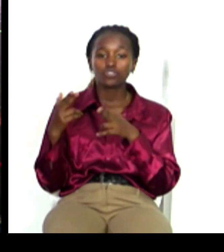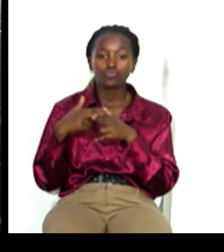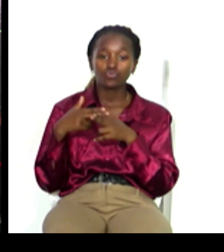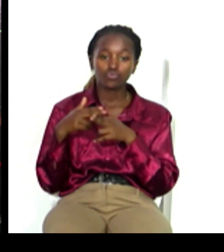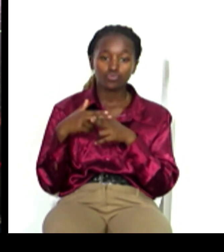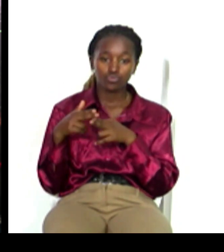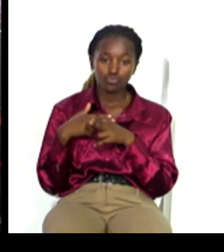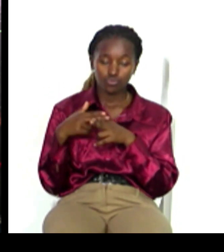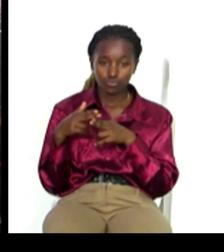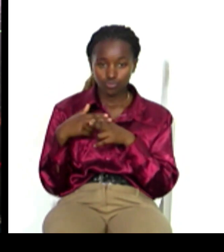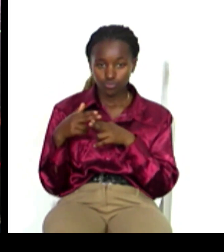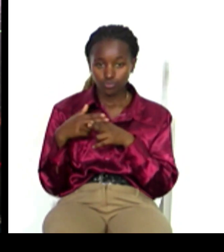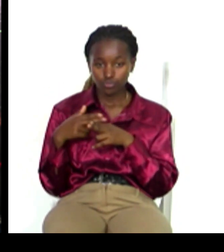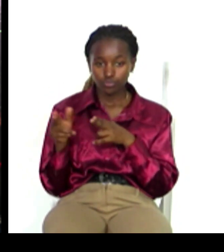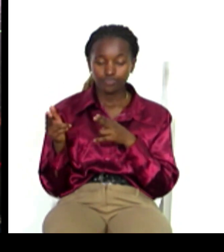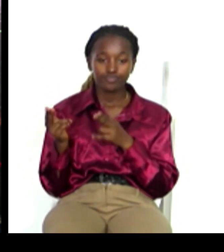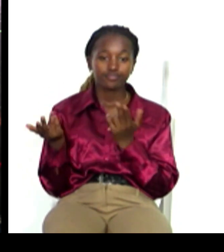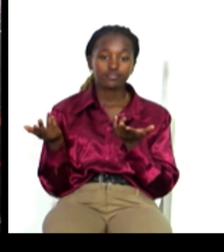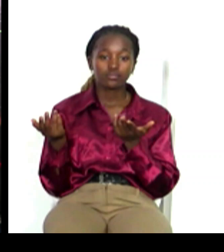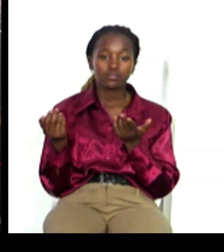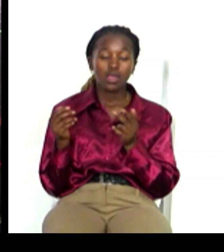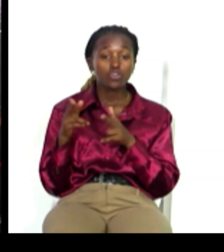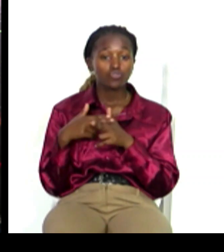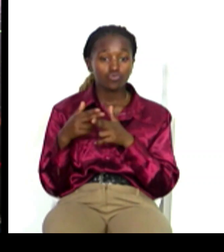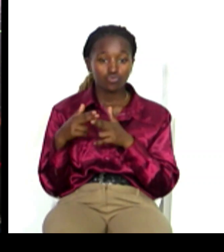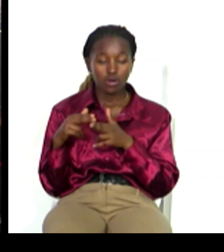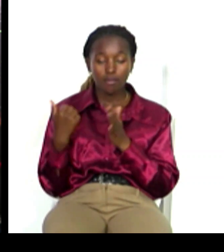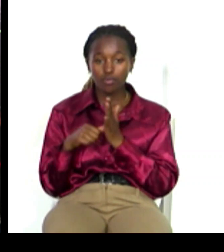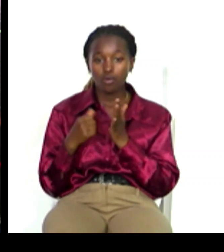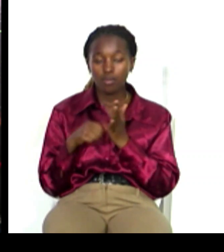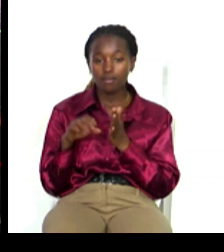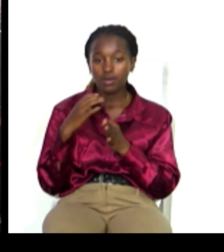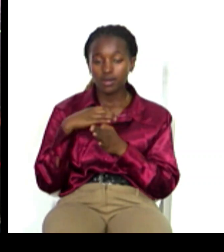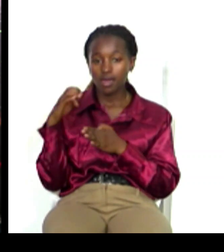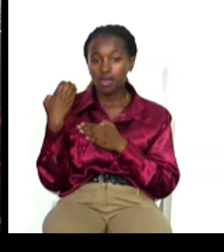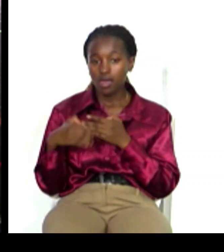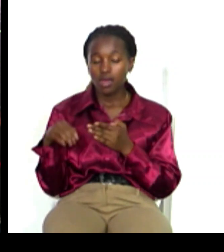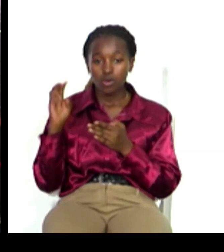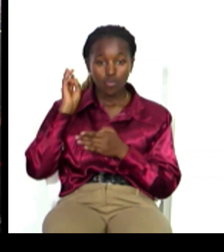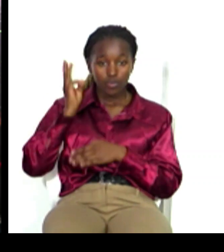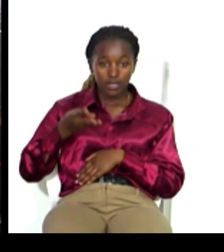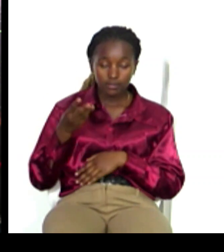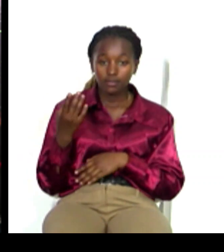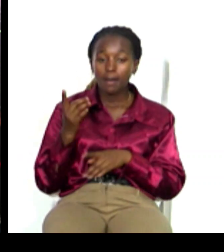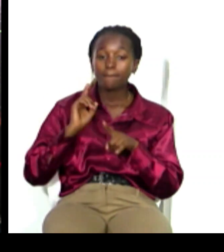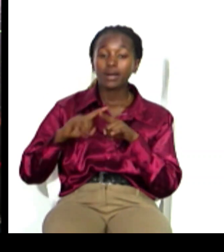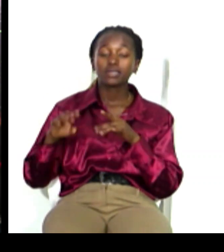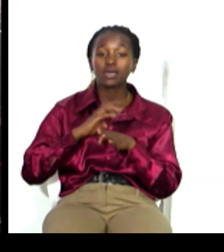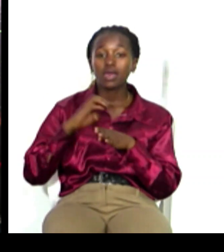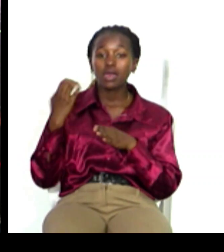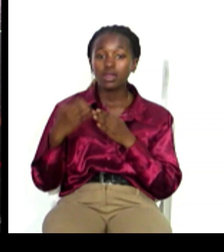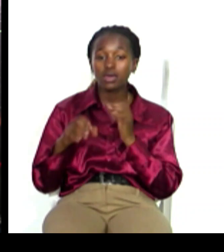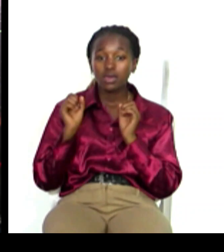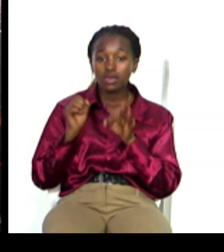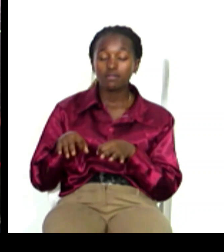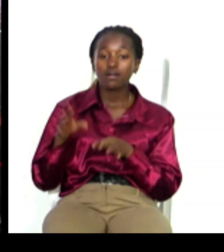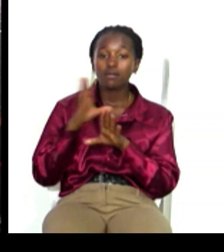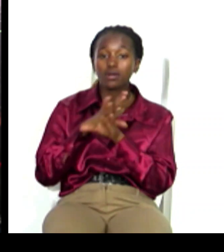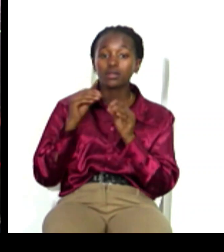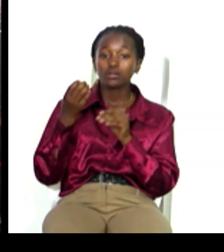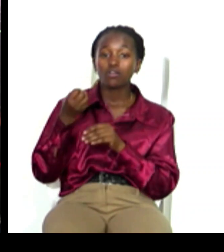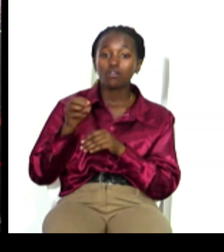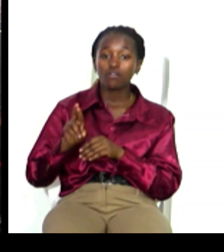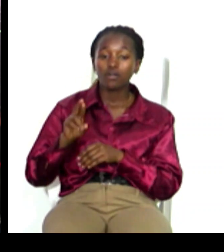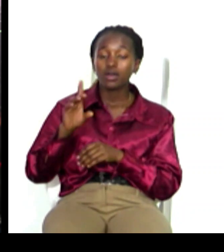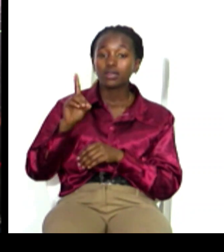Rwanda has said. That the conflict is going to end soon, and the conflict will end when the president of DRC will come